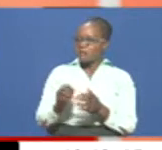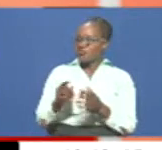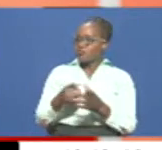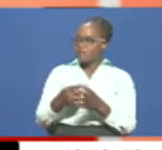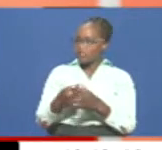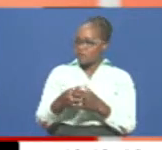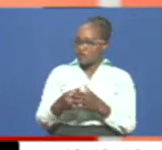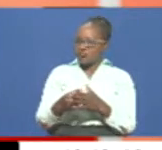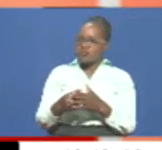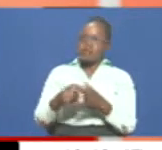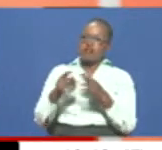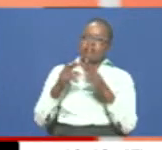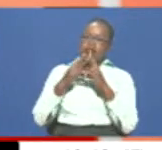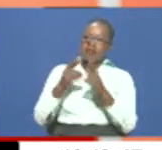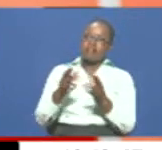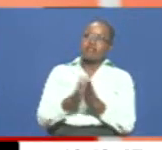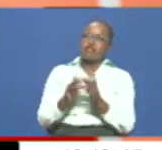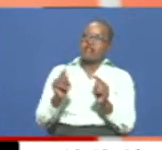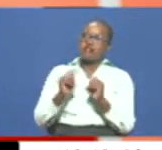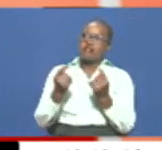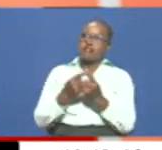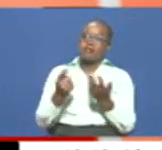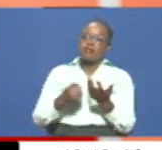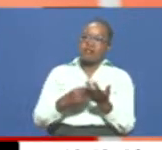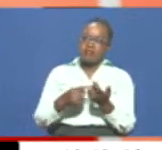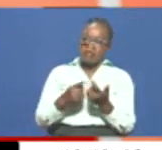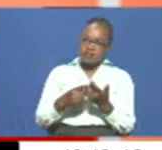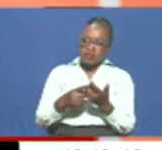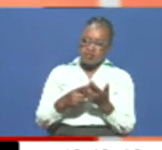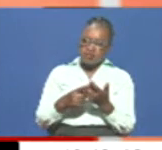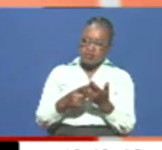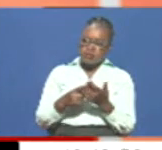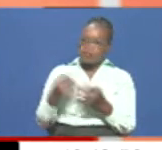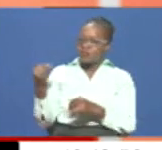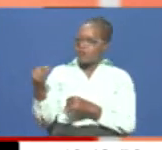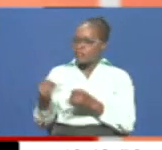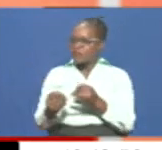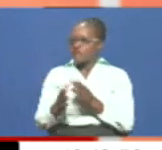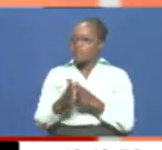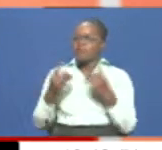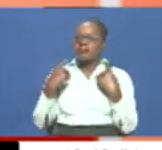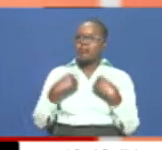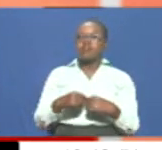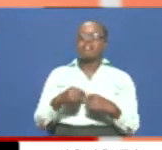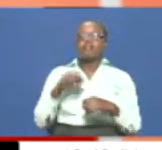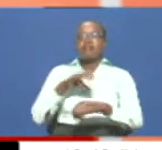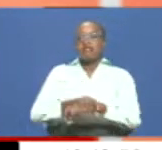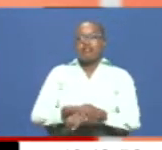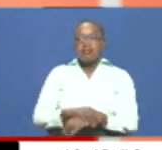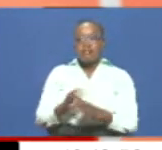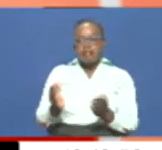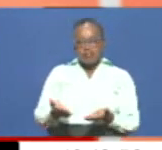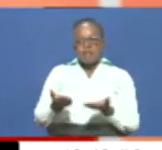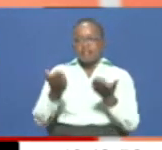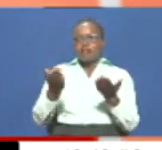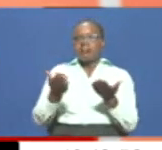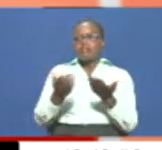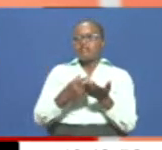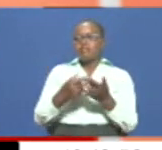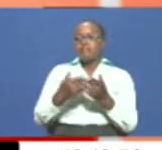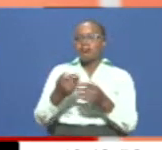of performance, how many teams can we get to a podium finish? How many medals can we get? Can we improve our medal tally from the